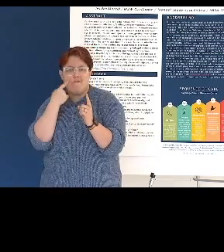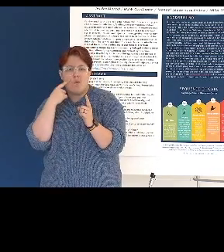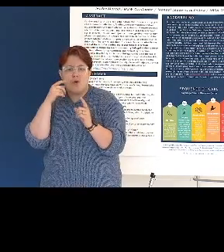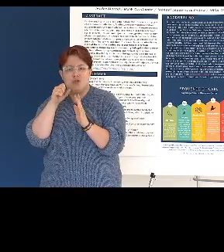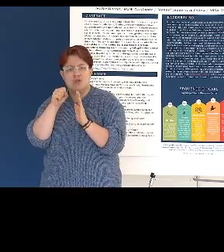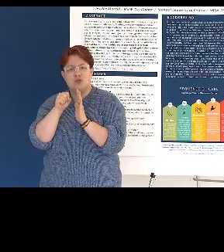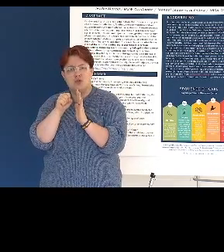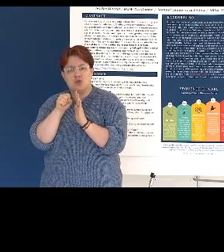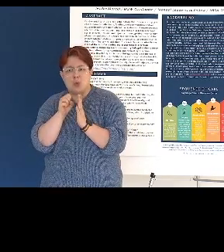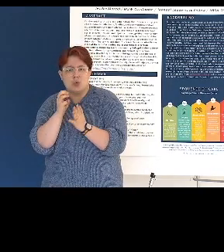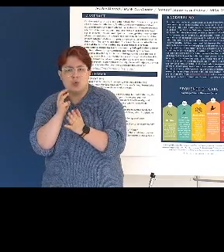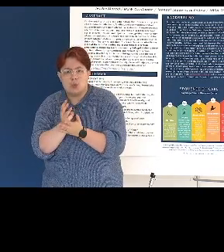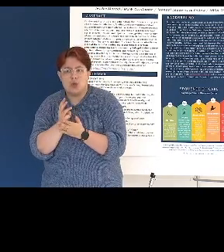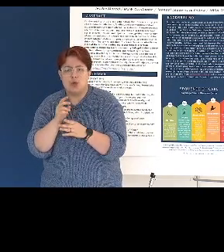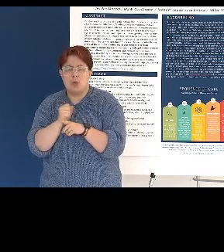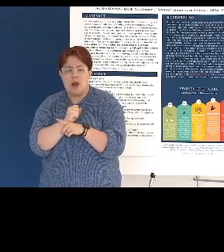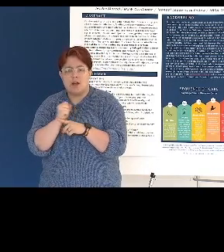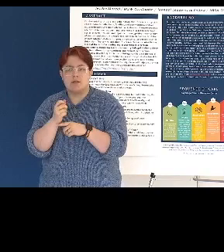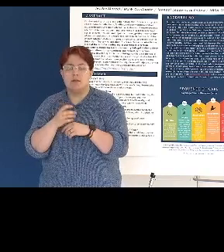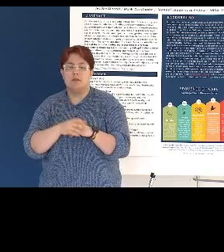research points to physical